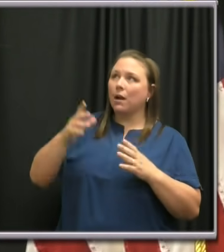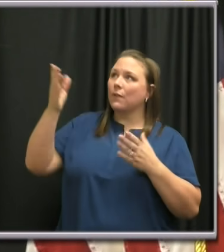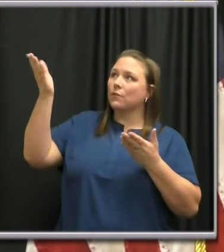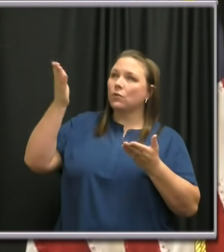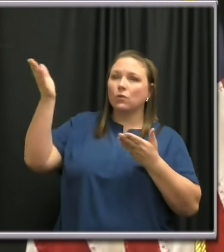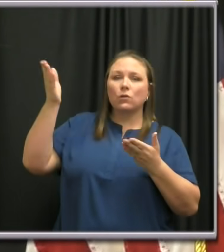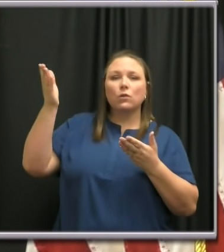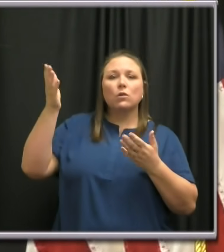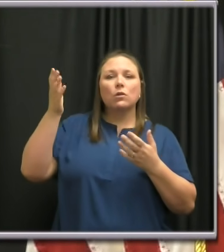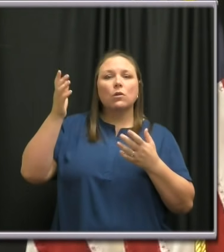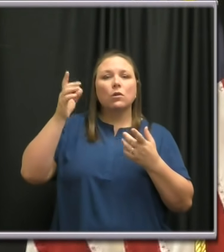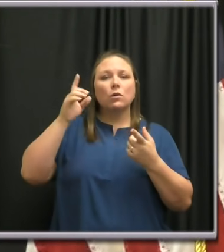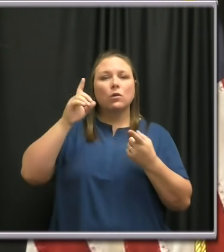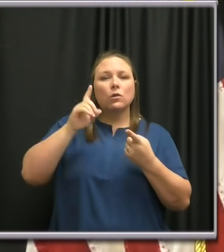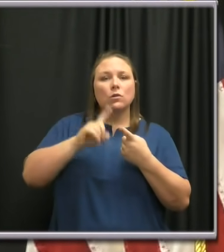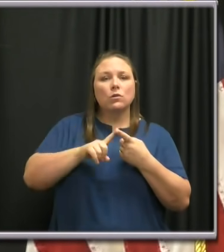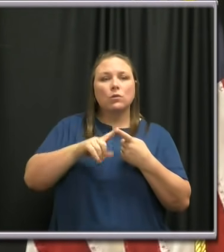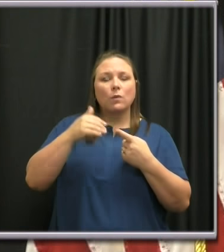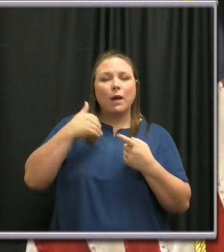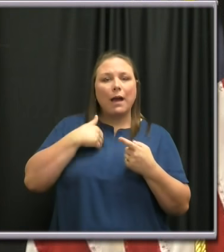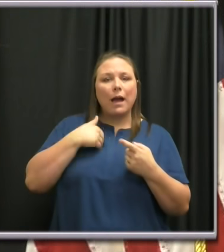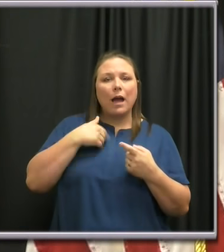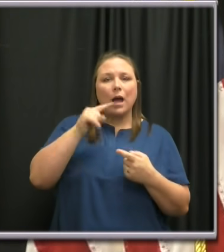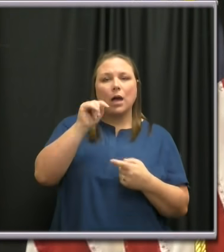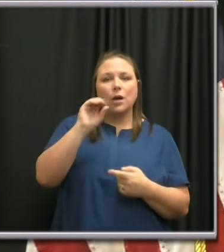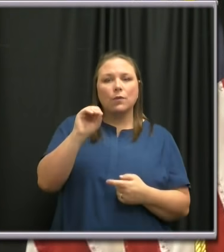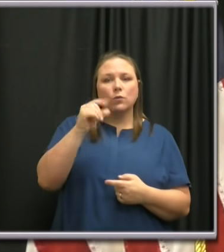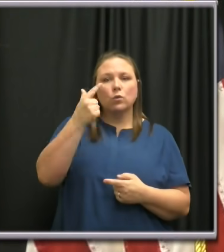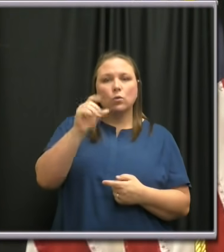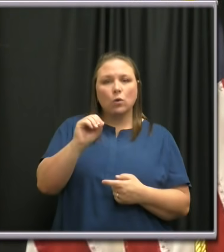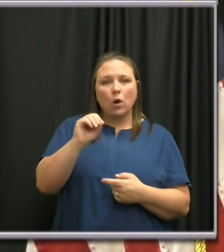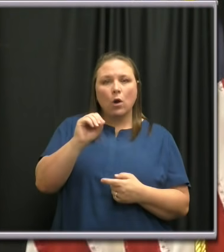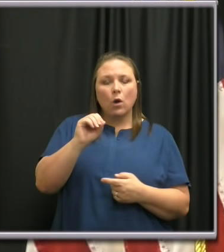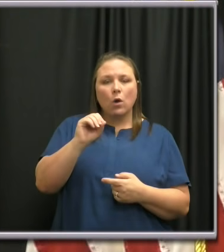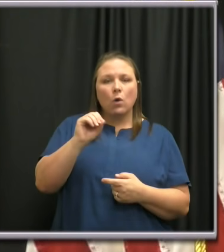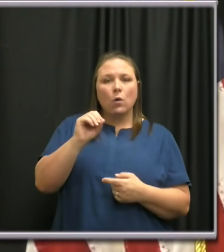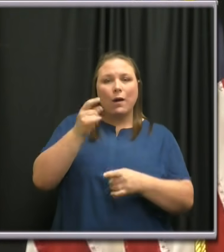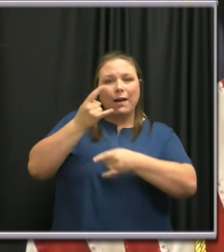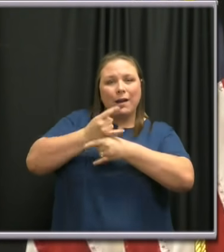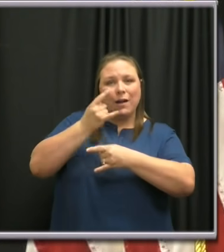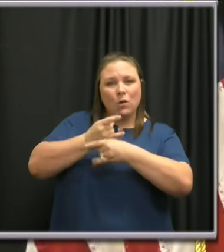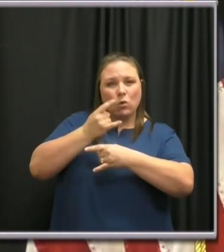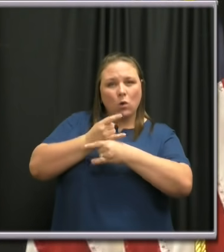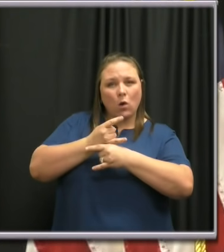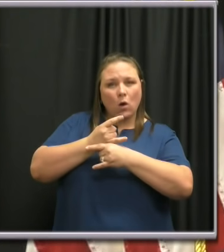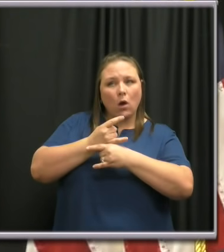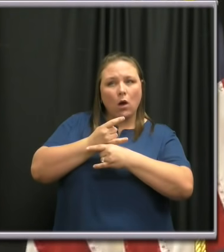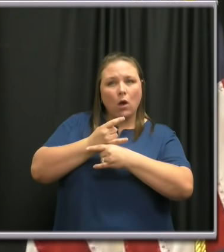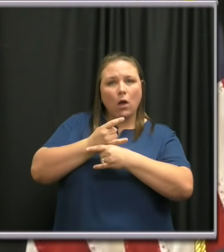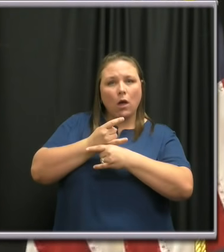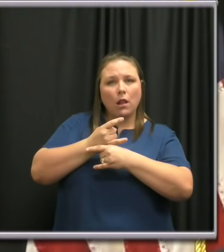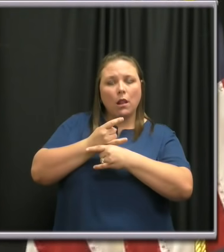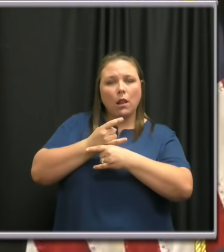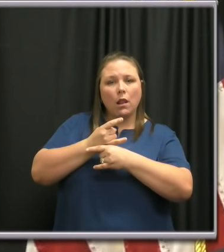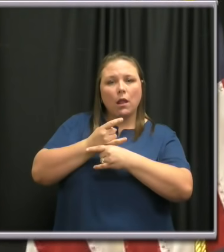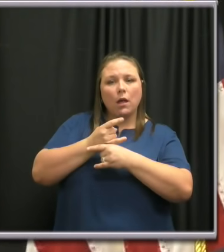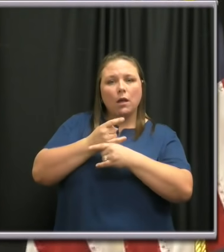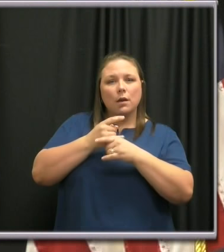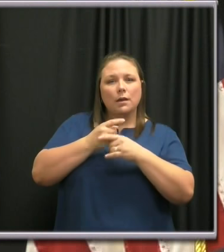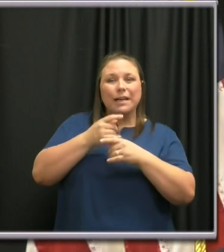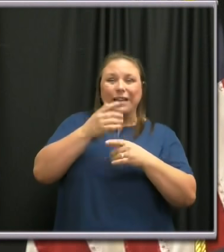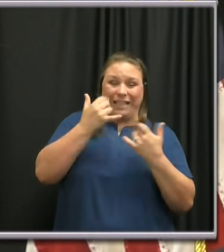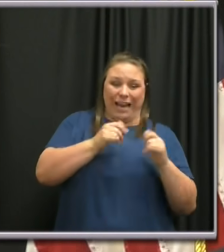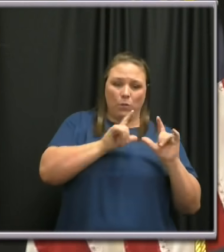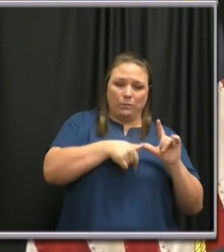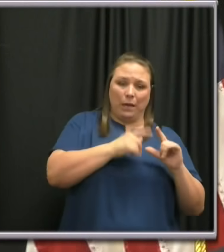to-go liquor regulations extended beyond Thursday. As you know, a lot of those folks are still kind of